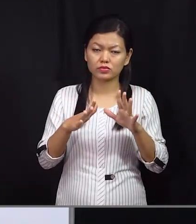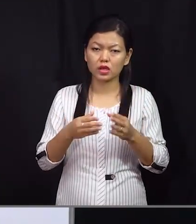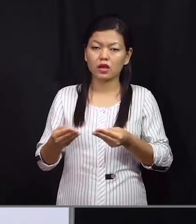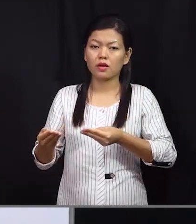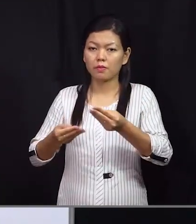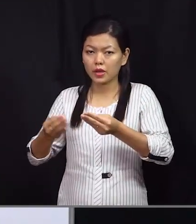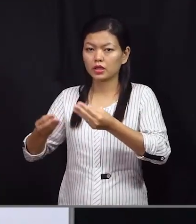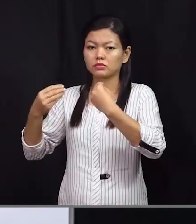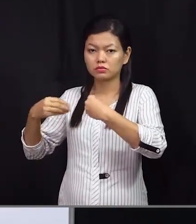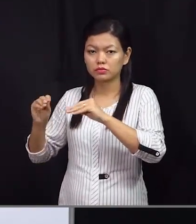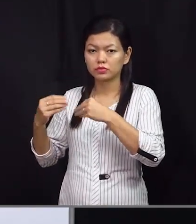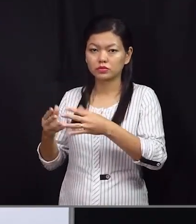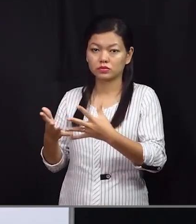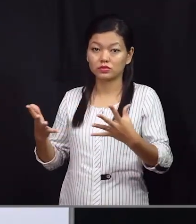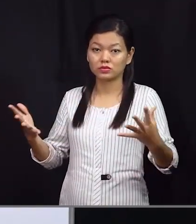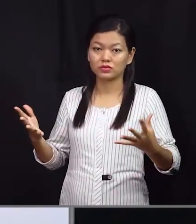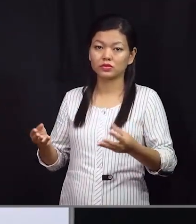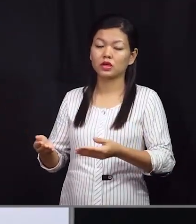it? Business is all about